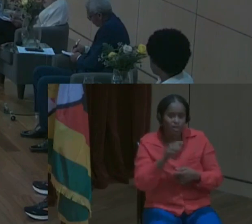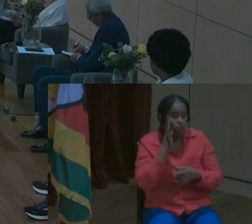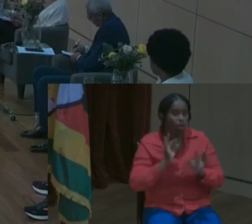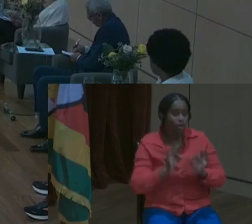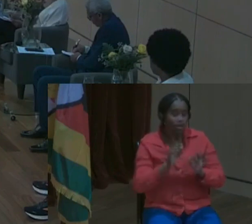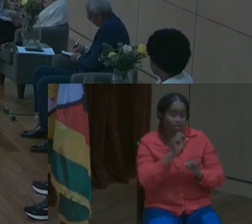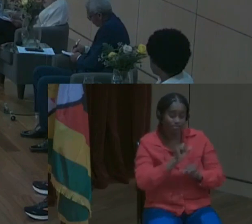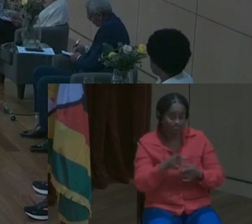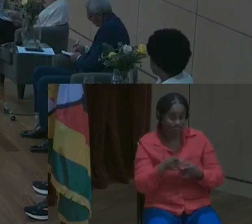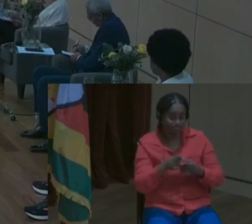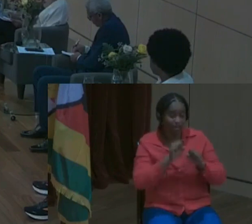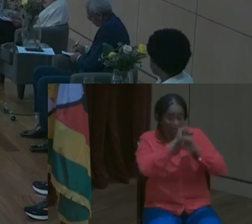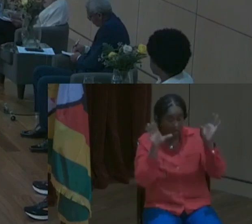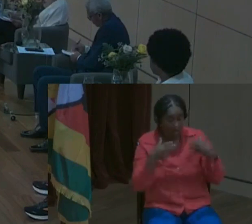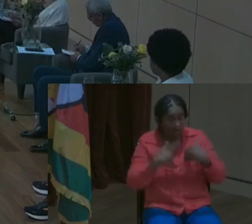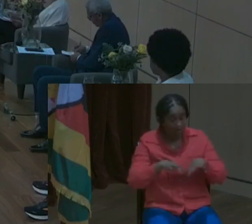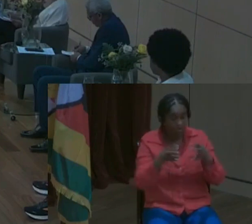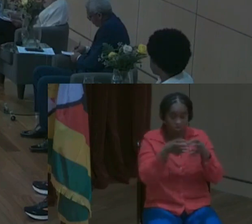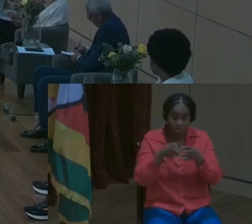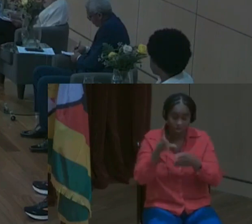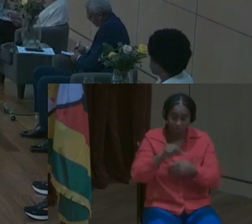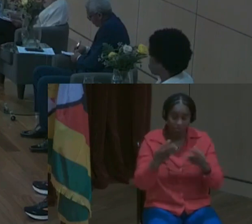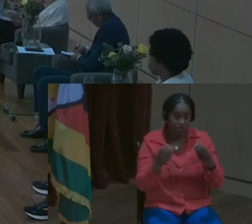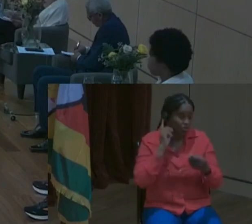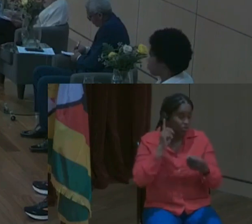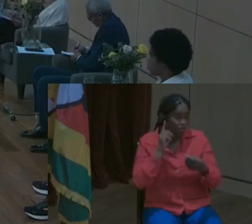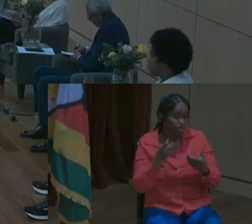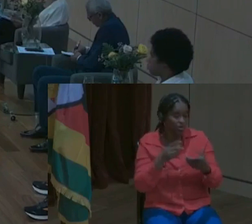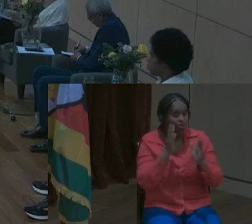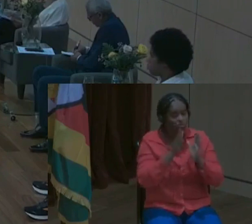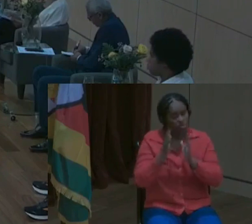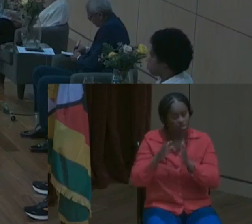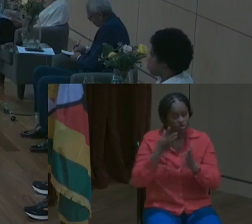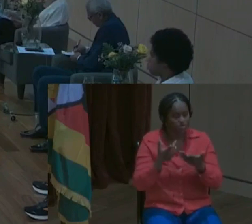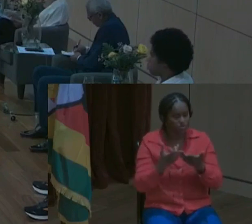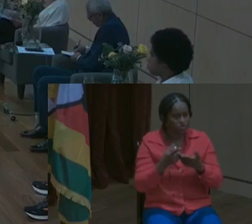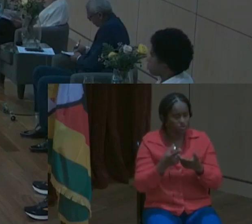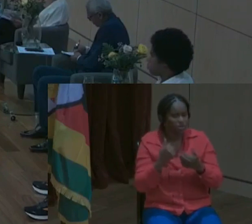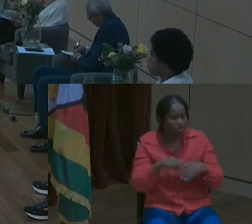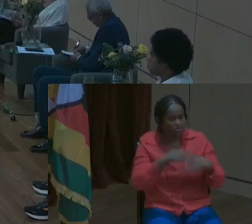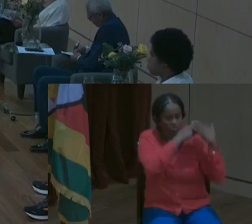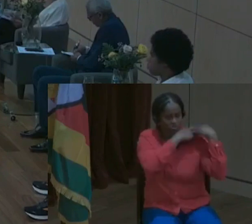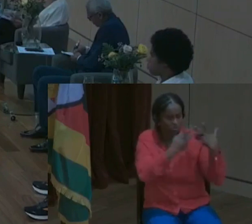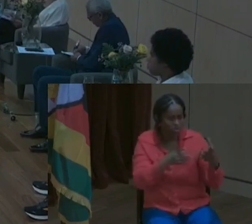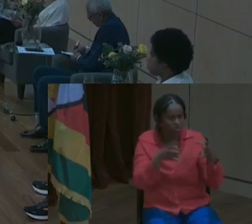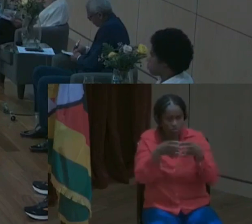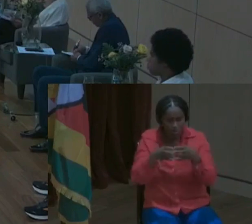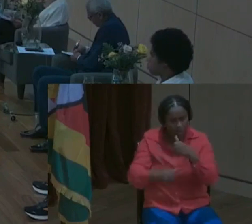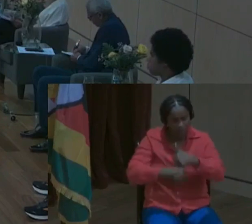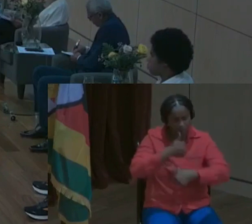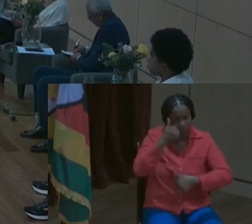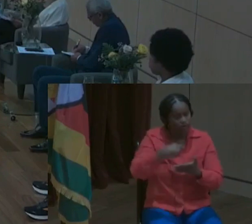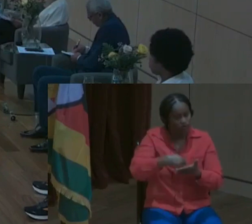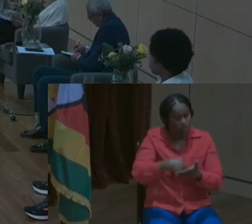empower the community. Then primary health care, then all of these specialized services. But as you see, we need less and less resources as we go up if we invest